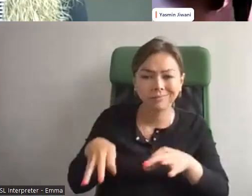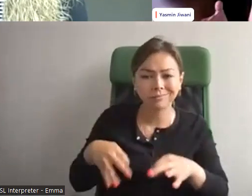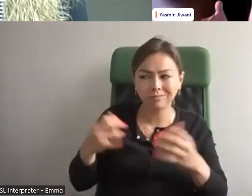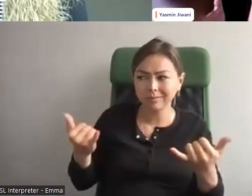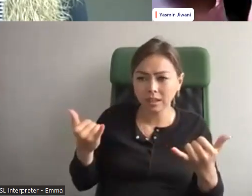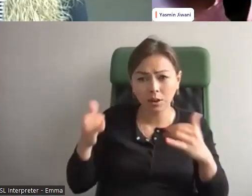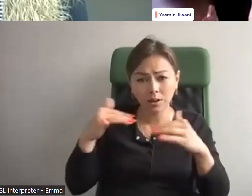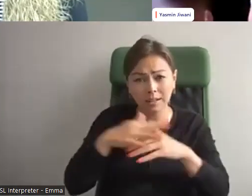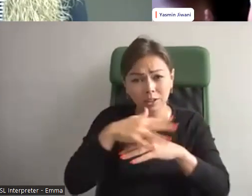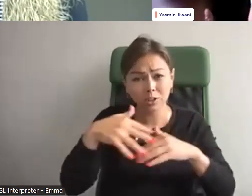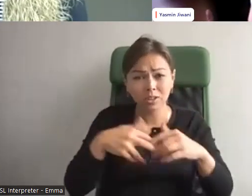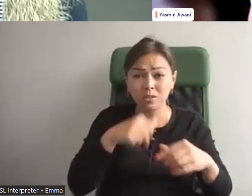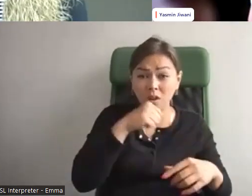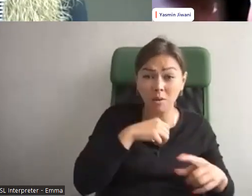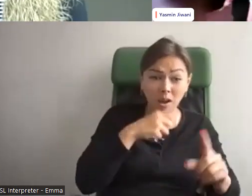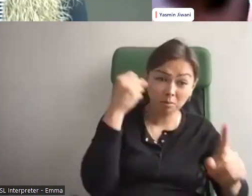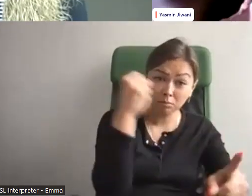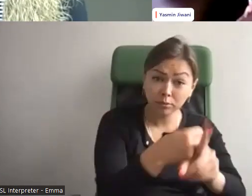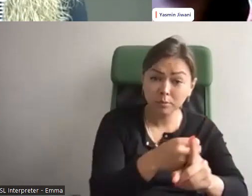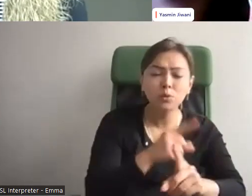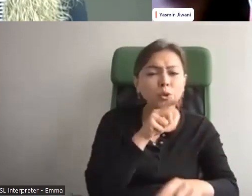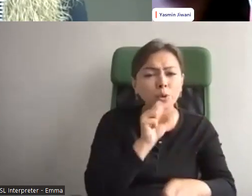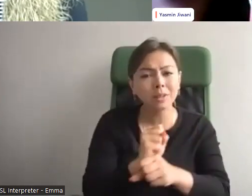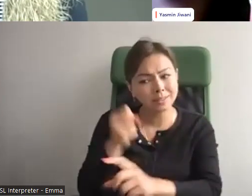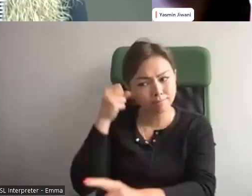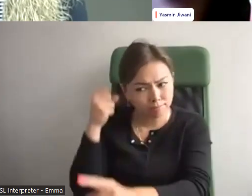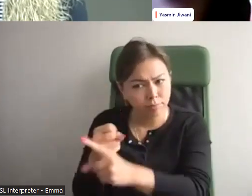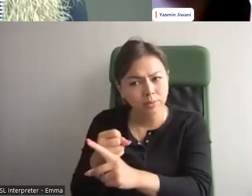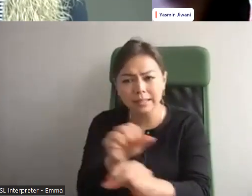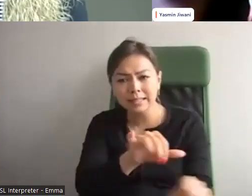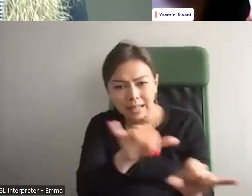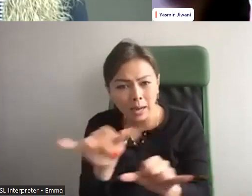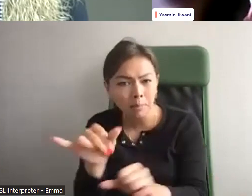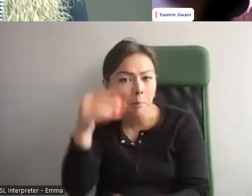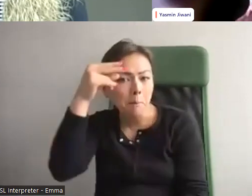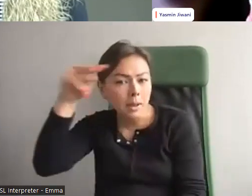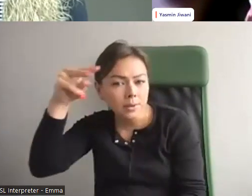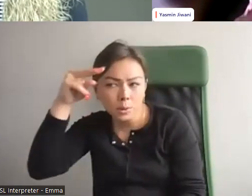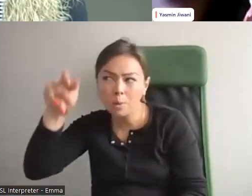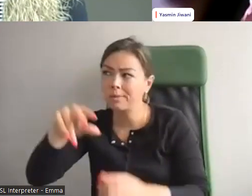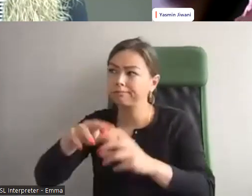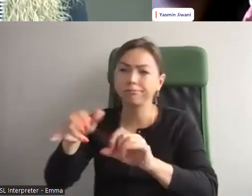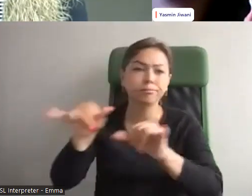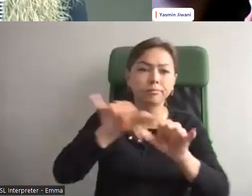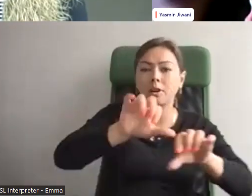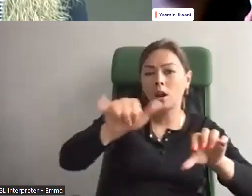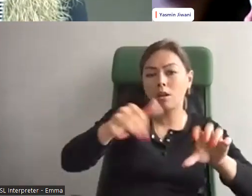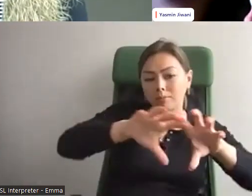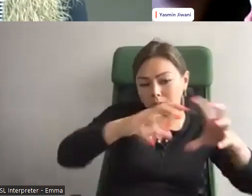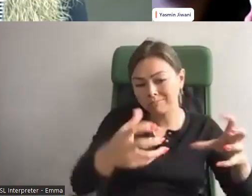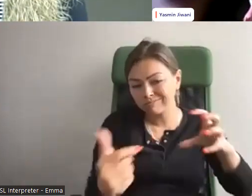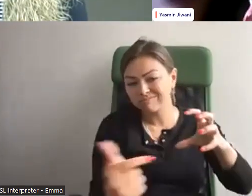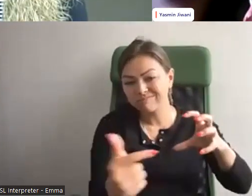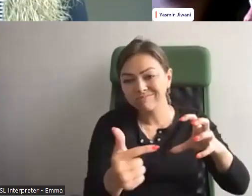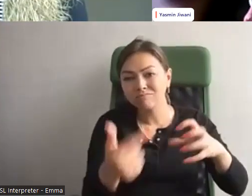is happening even in Mexico, is happening in other parts of the world where, again, a colonial logic